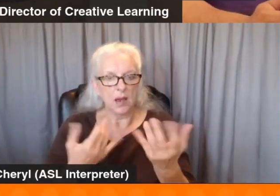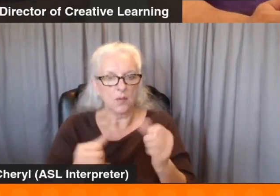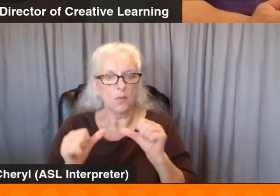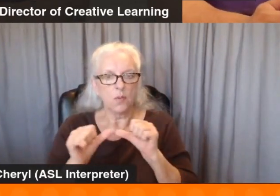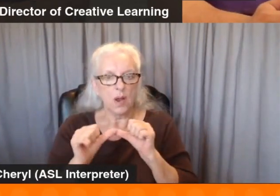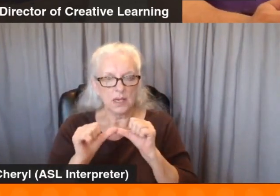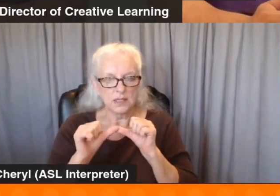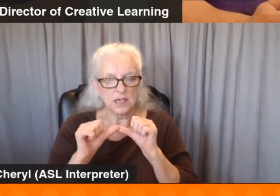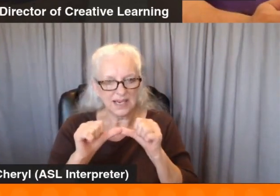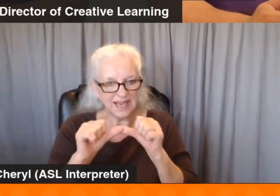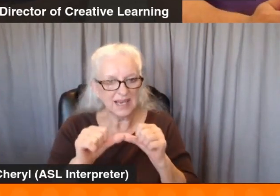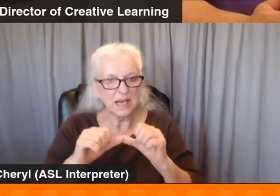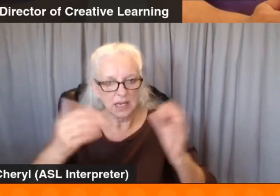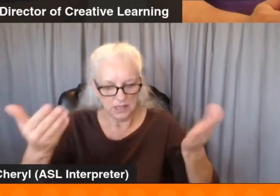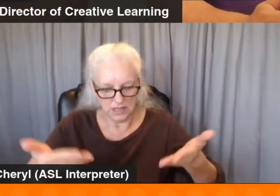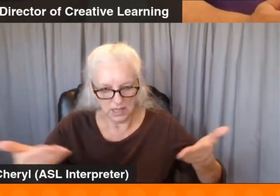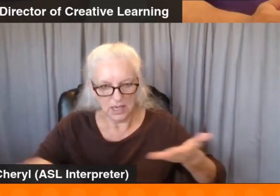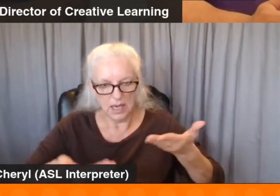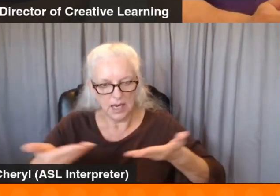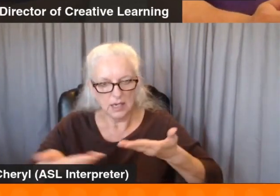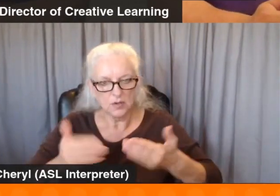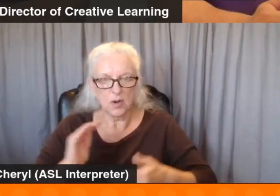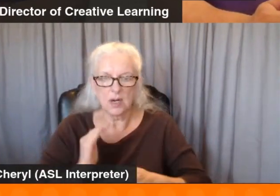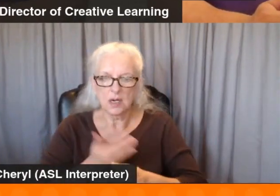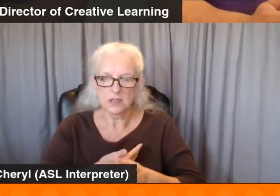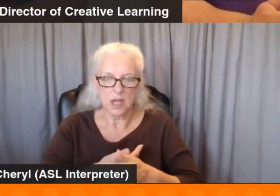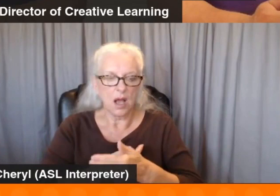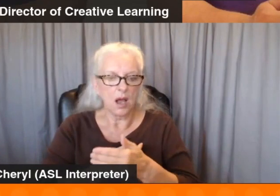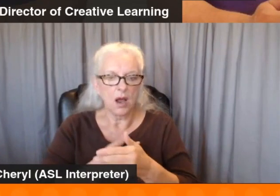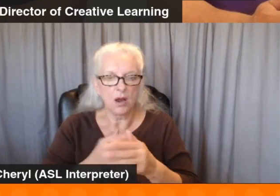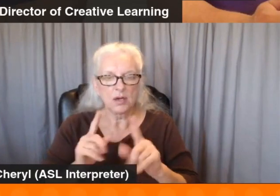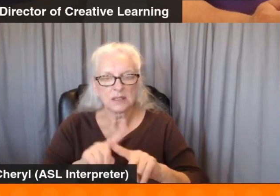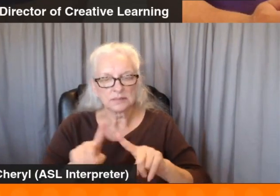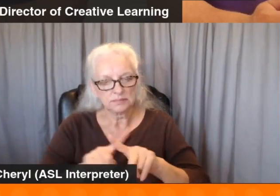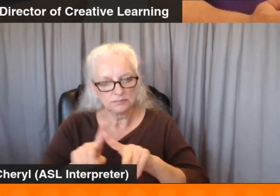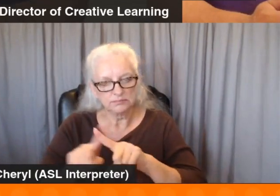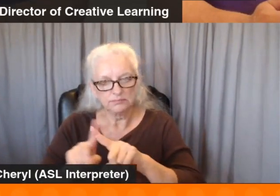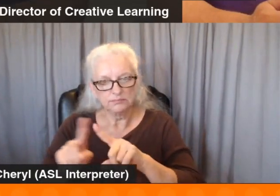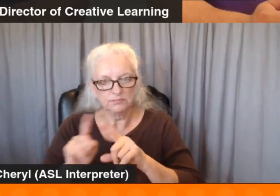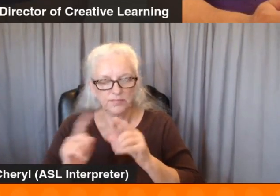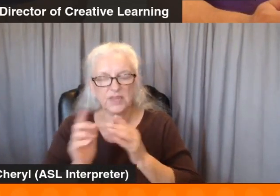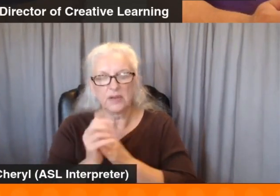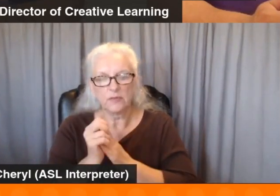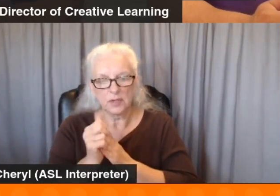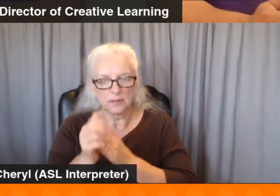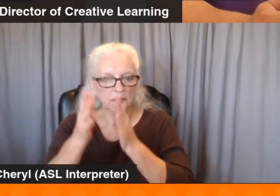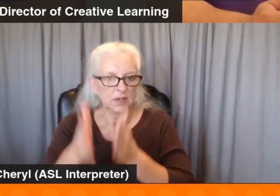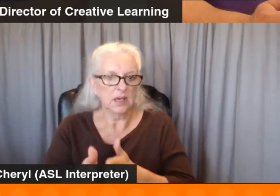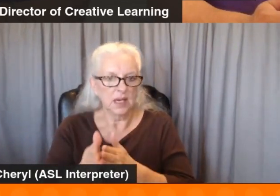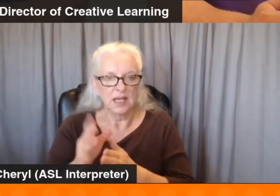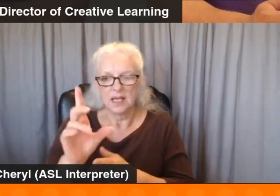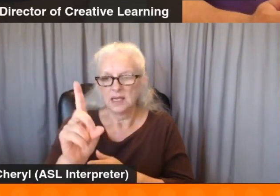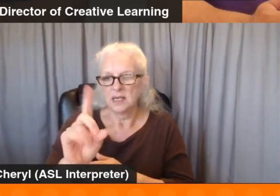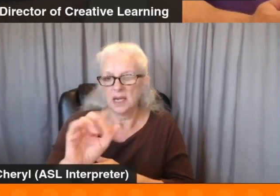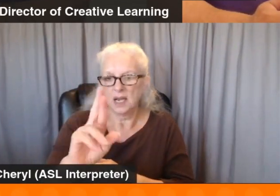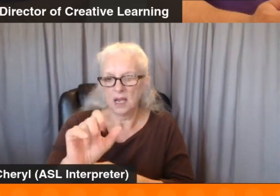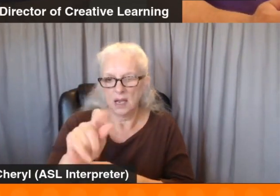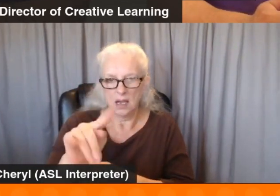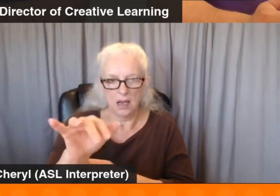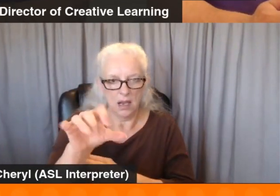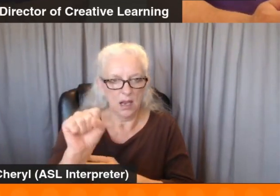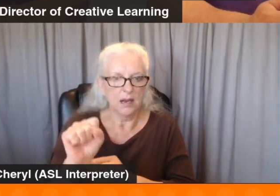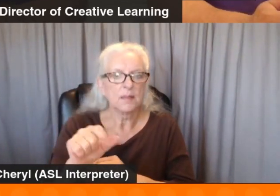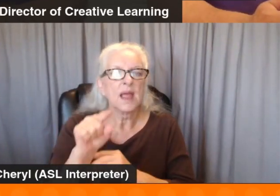opening session by introducing our co-executive directors, Sarah Smirnoff and Mindy Barham. Sarah and Mindy both joined us at the